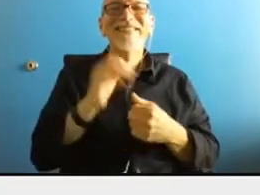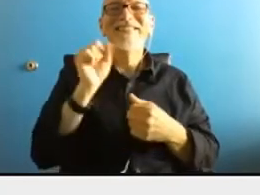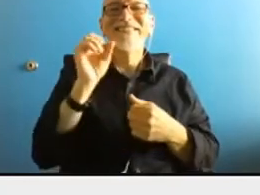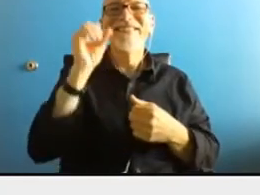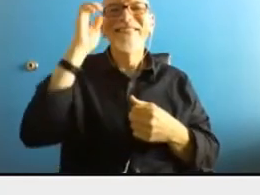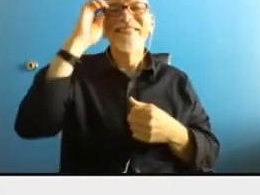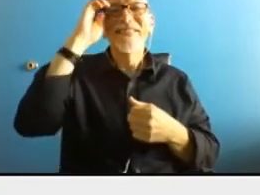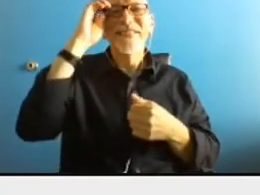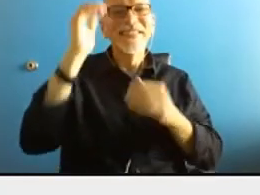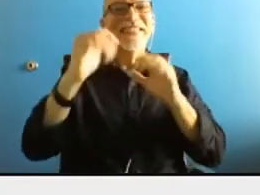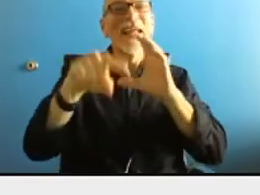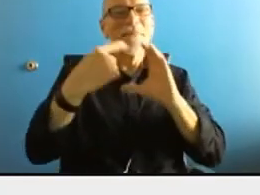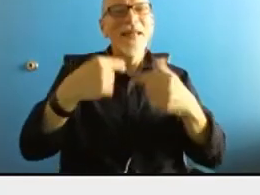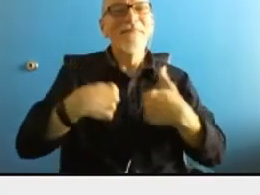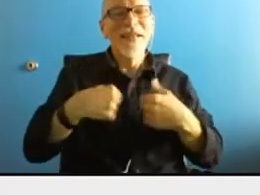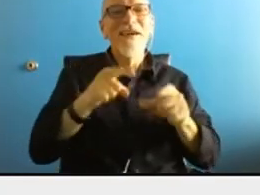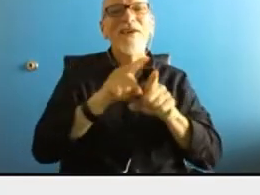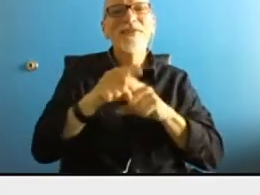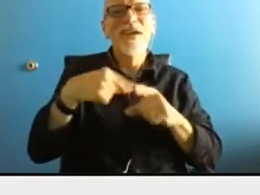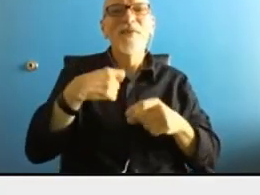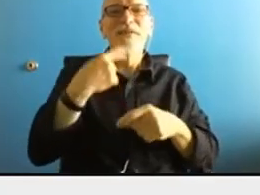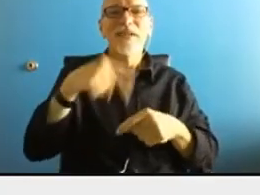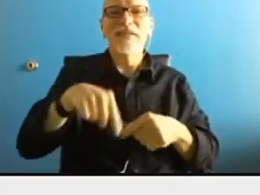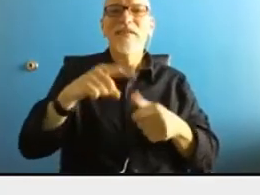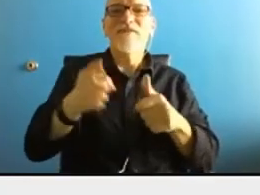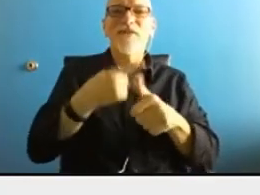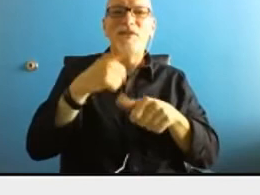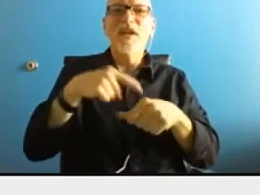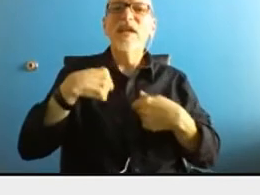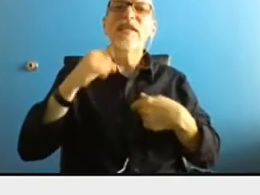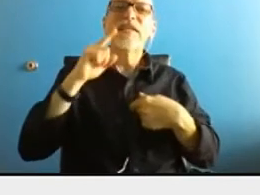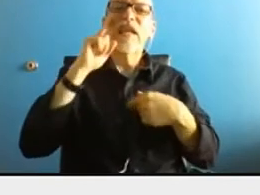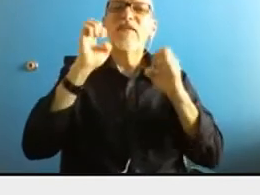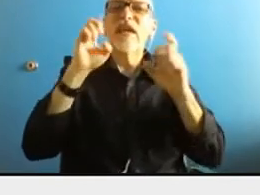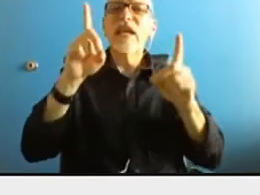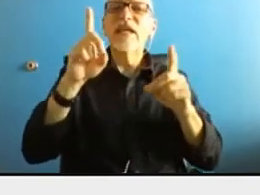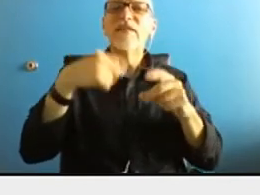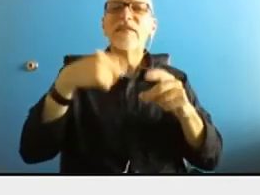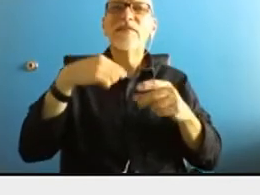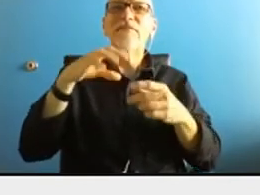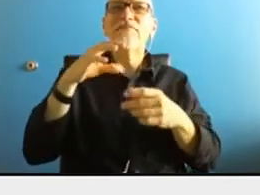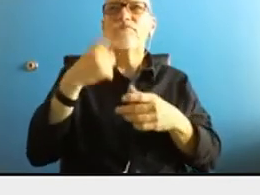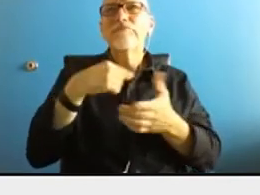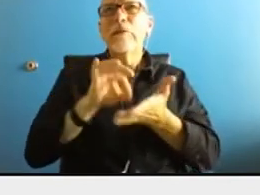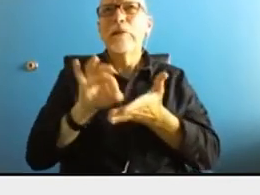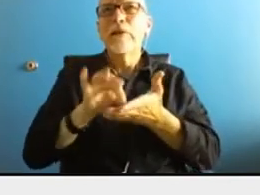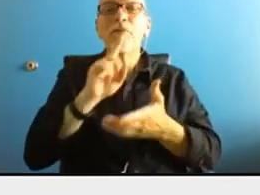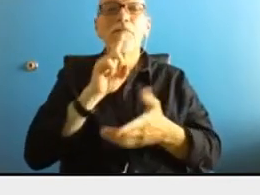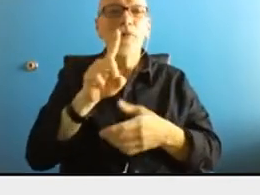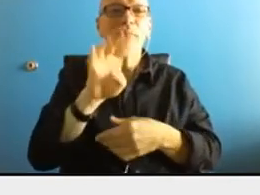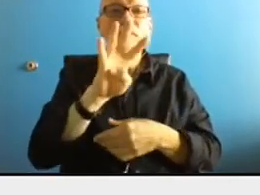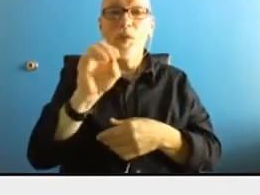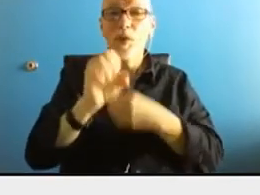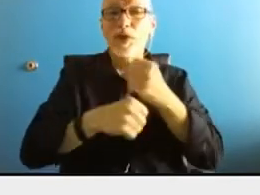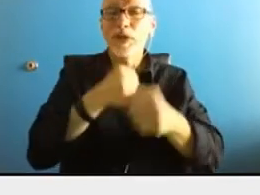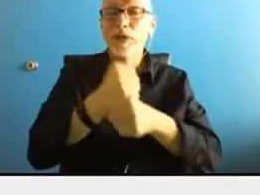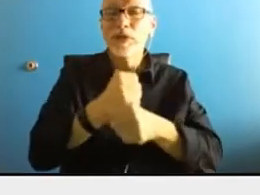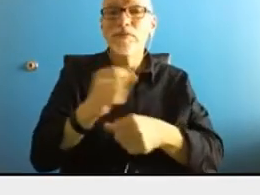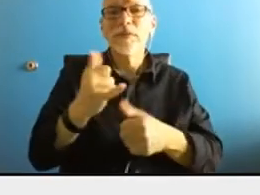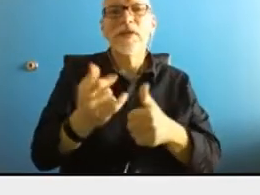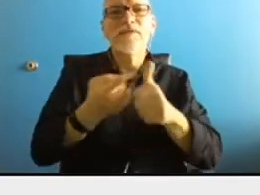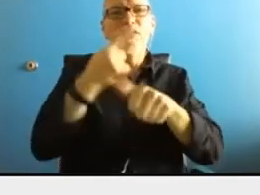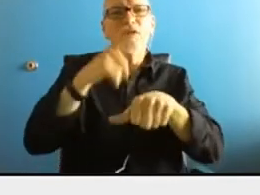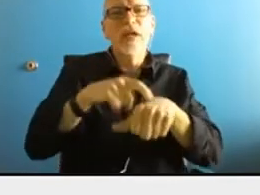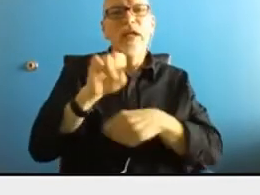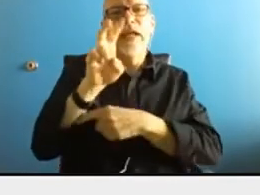send me an email. Also, I'd like to say this is the first, I've been in Deaf Ed really, I found out, counted the years, it's 40 years. And this has been the first time ever